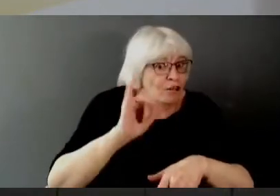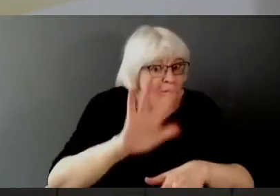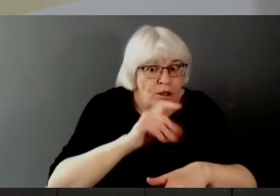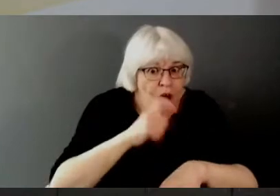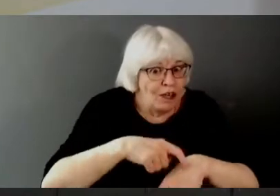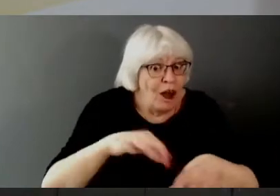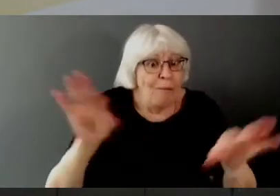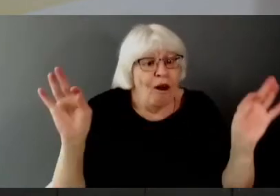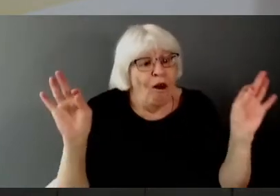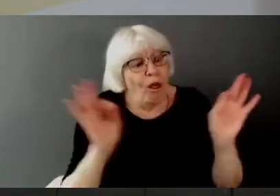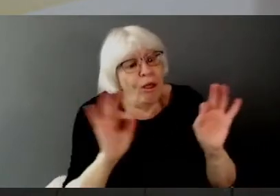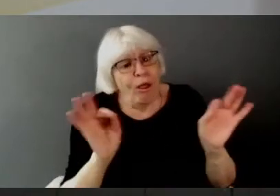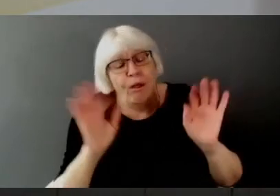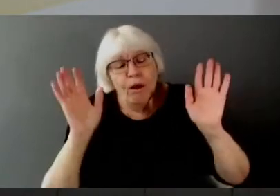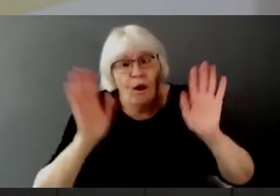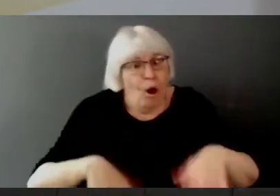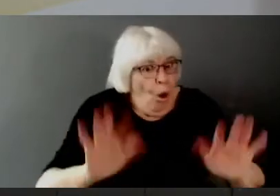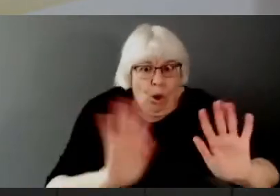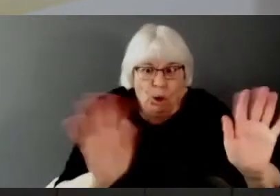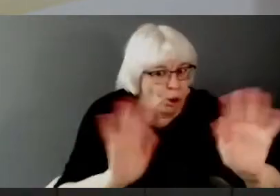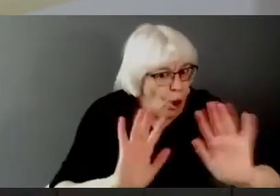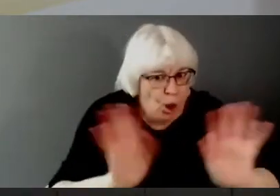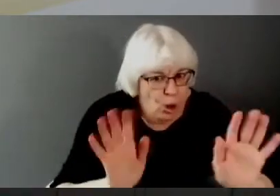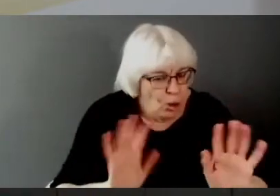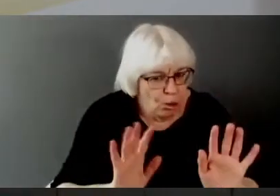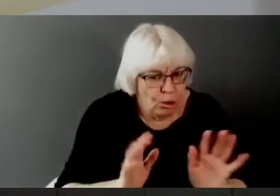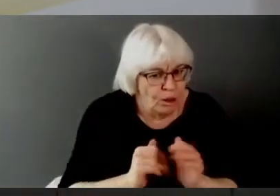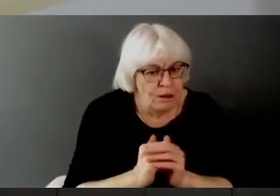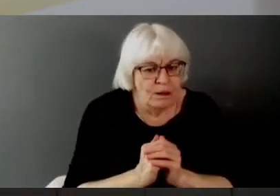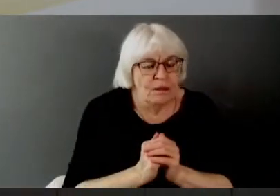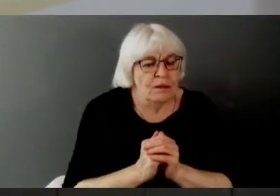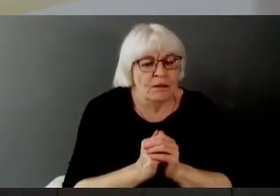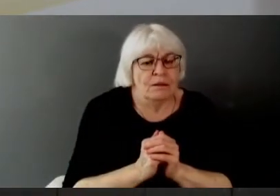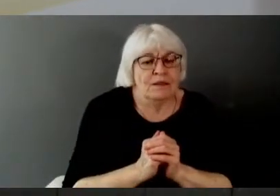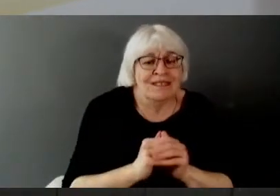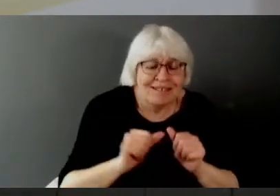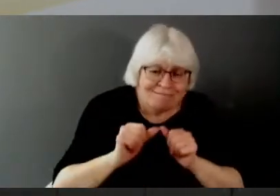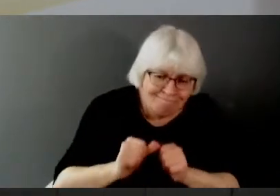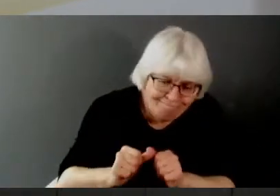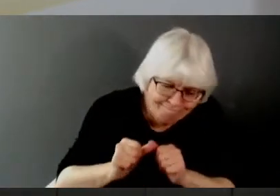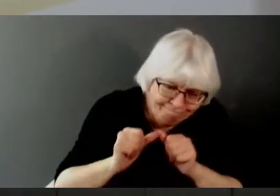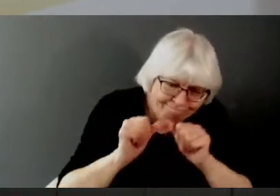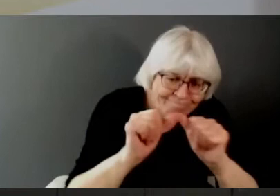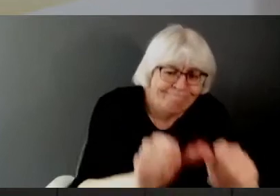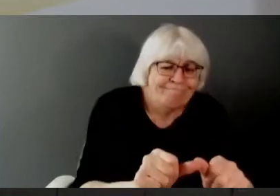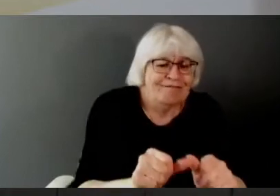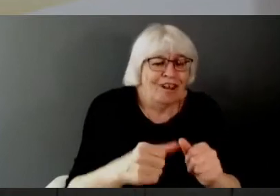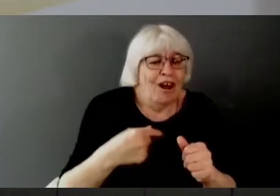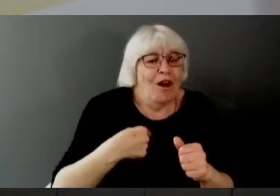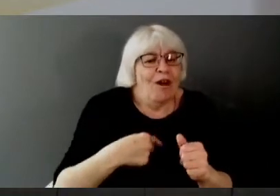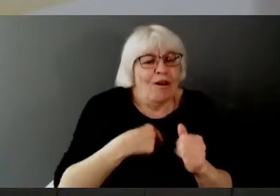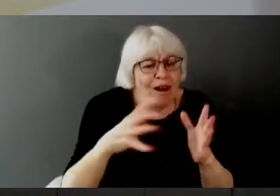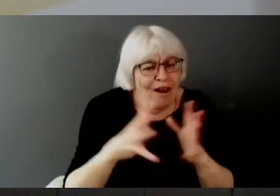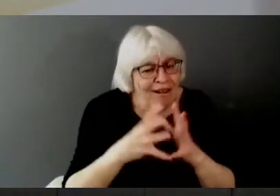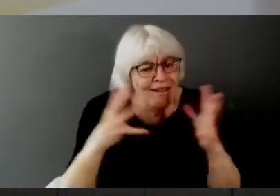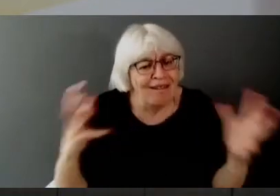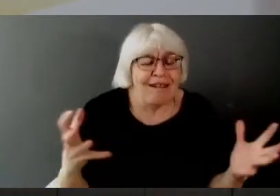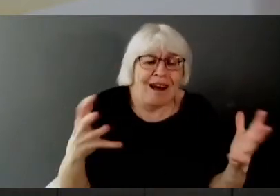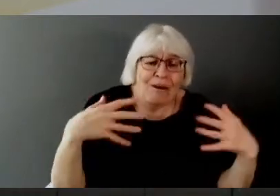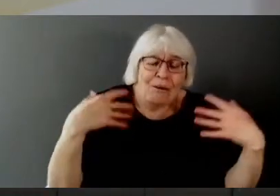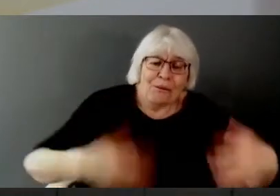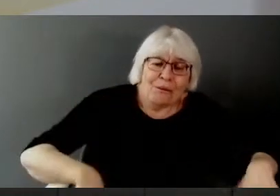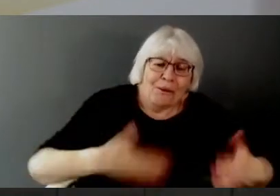we continue our journey with COVID-19, we do have much to be grateful for. We have access to safe and